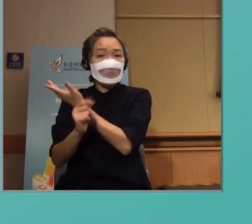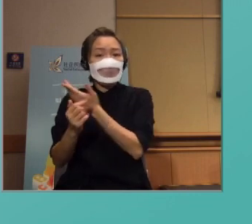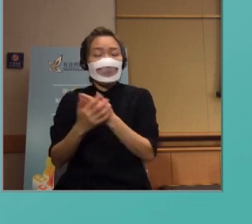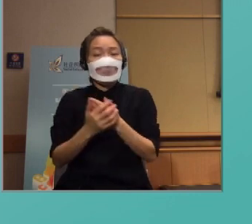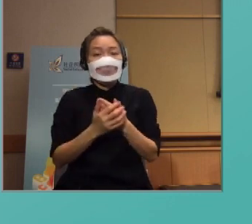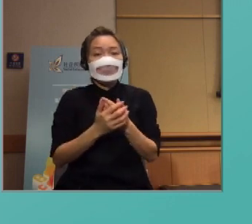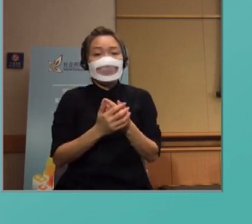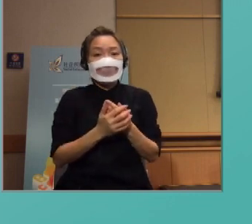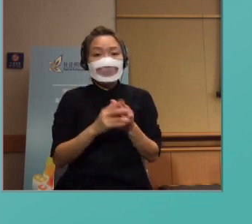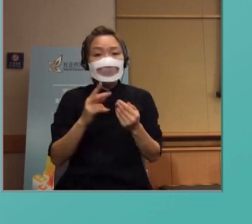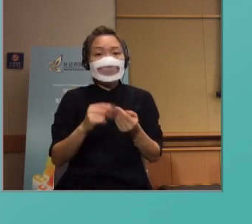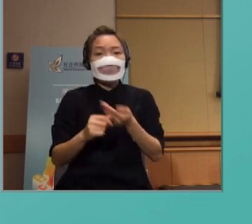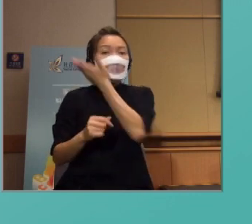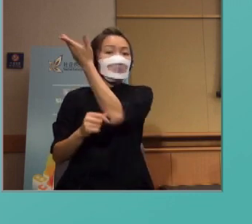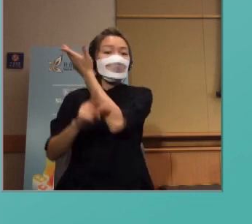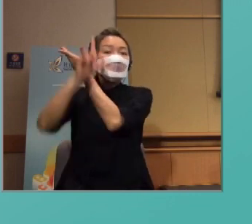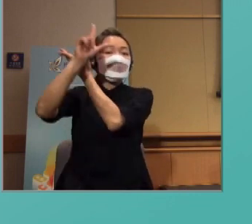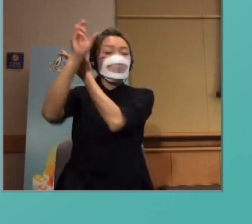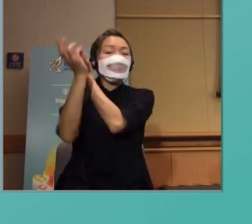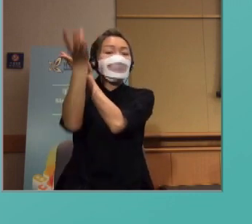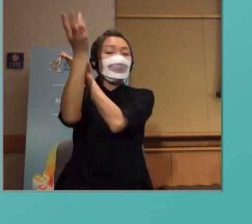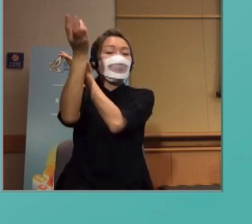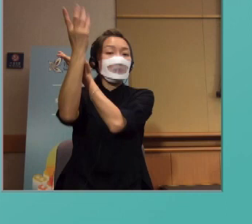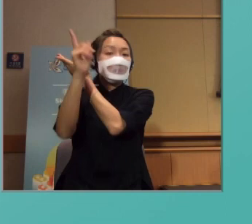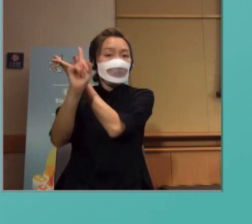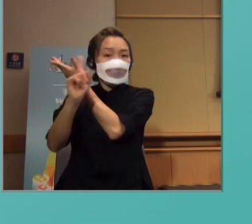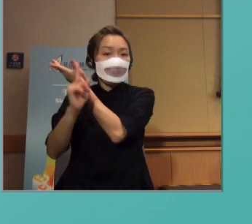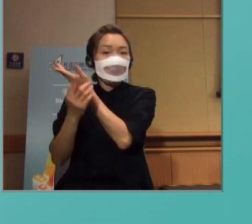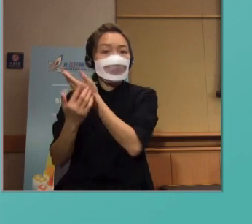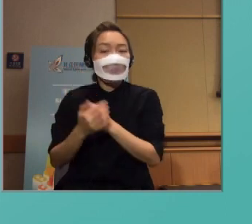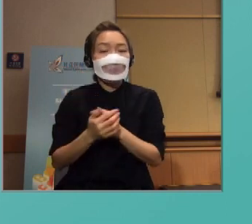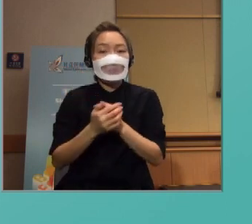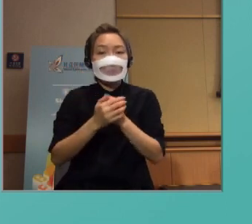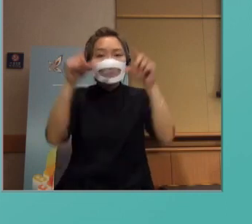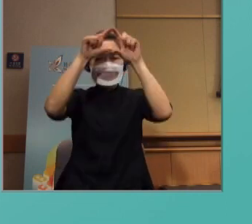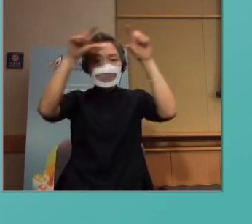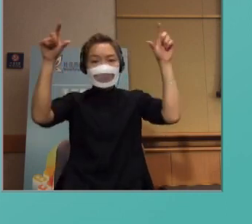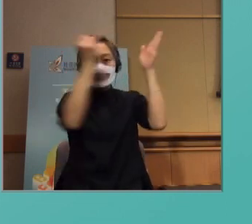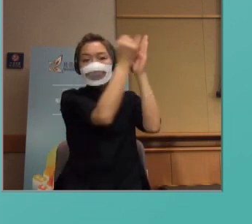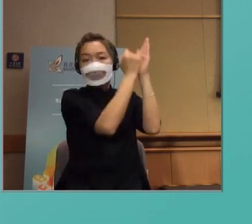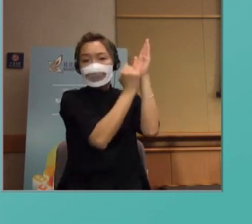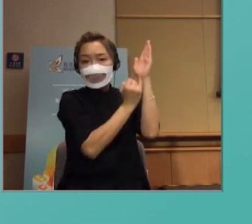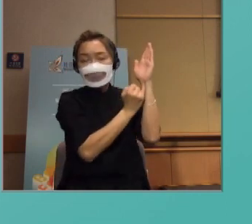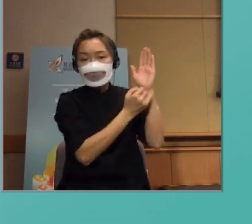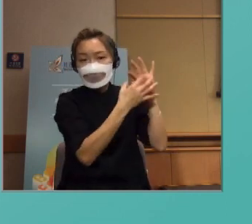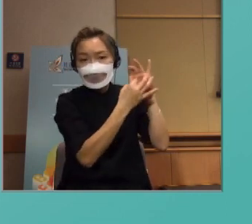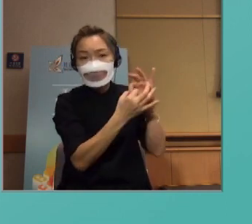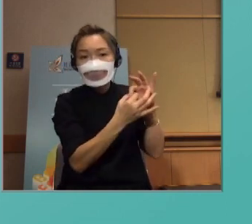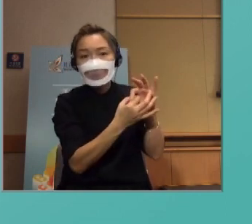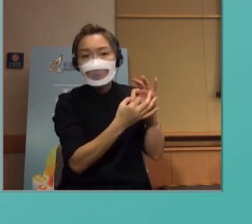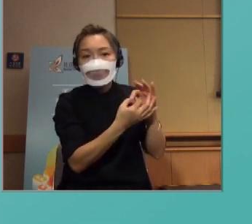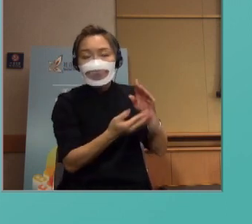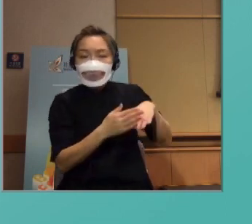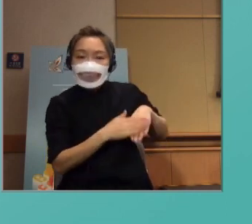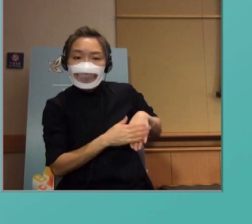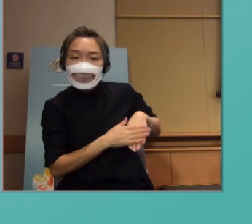NFT has been used to create art, games, and collectibles. And the second one is actually what we call the phygital.